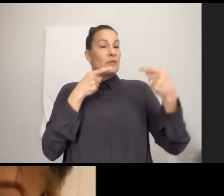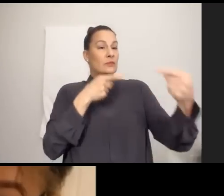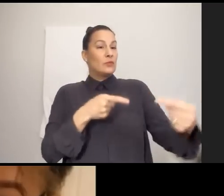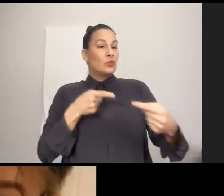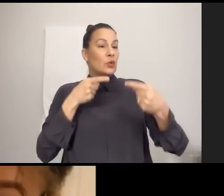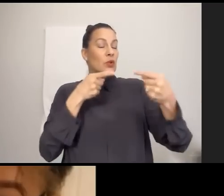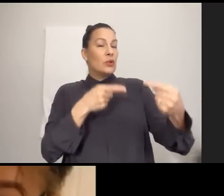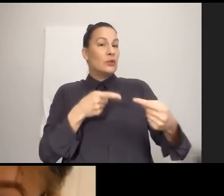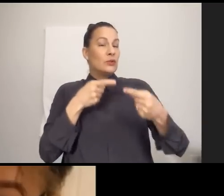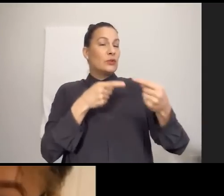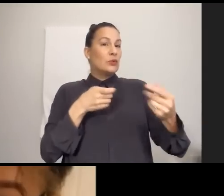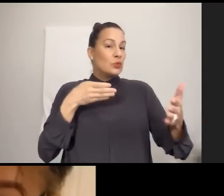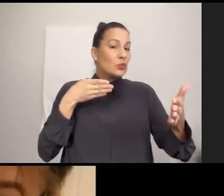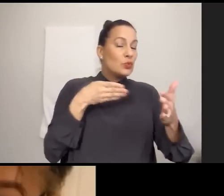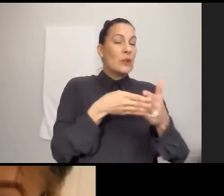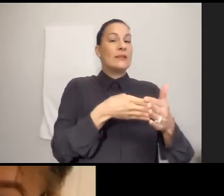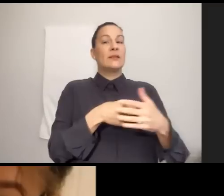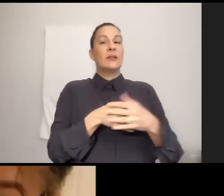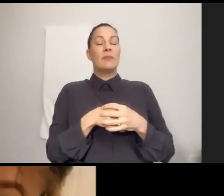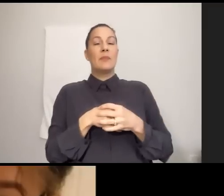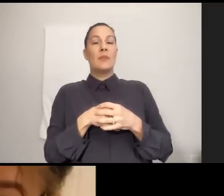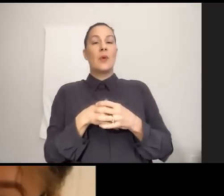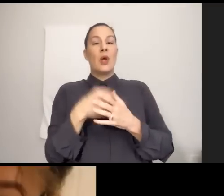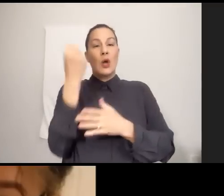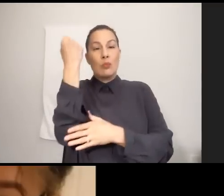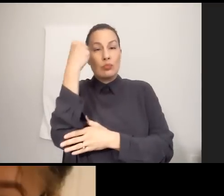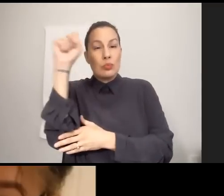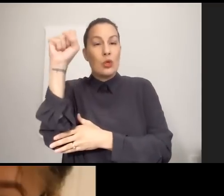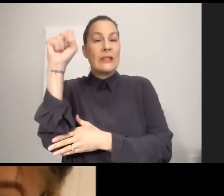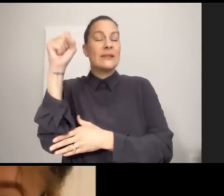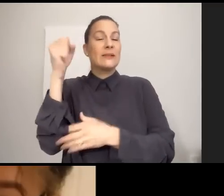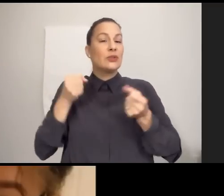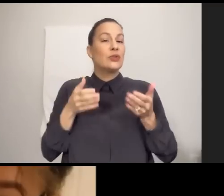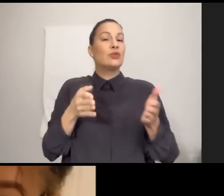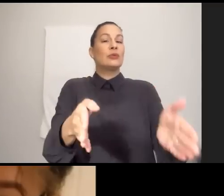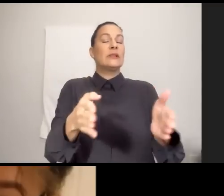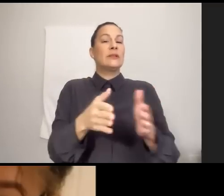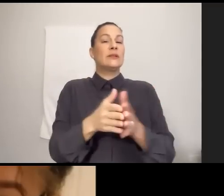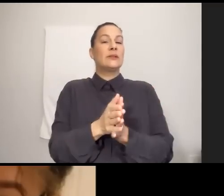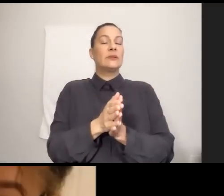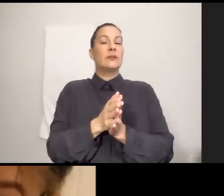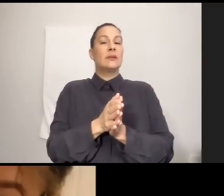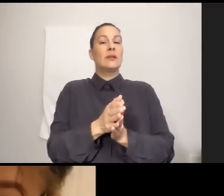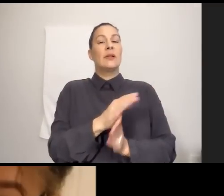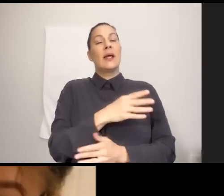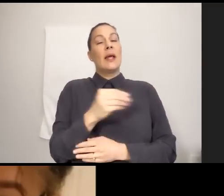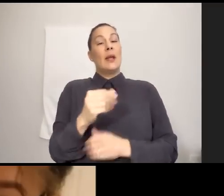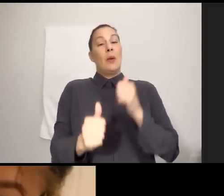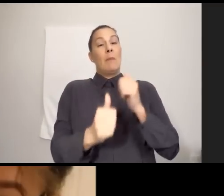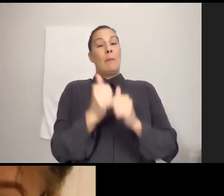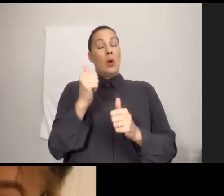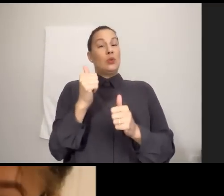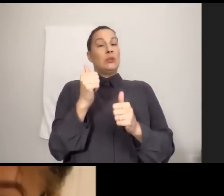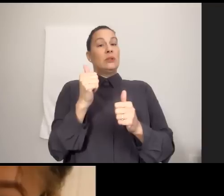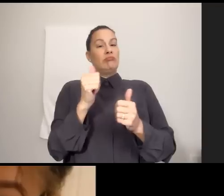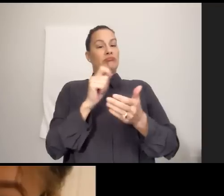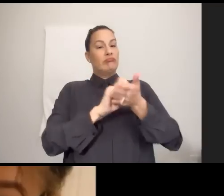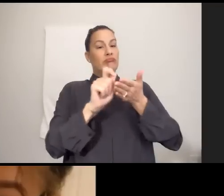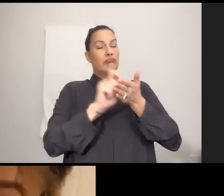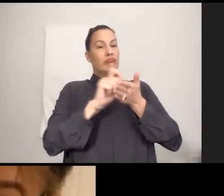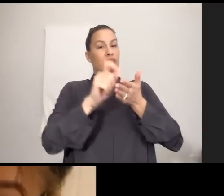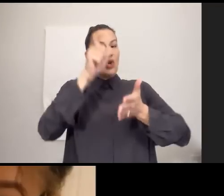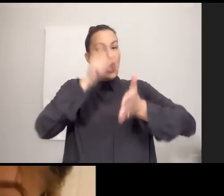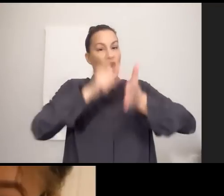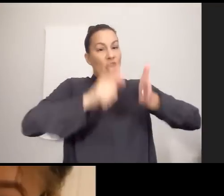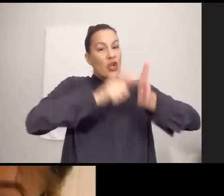anti-loitering ordinances, protests in the streets, and the most writing on sex work we've personally ever seen. We've